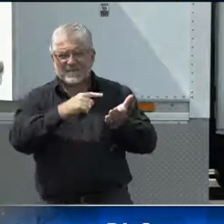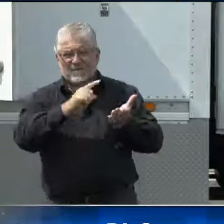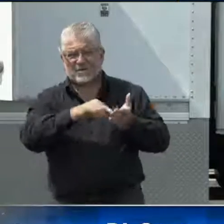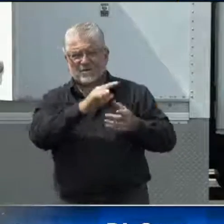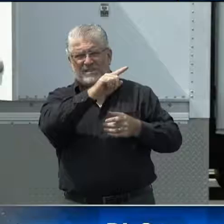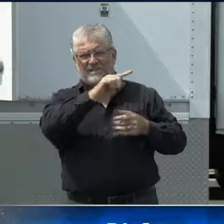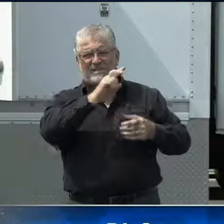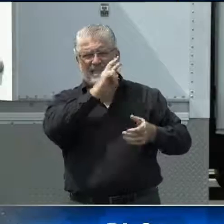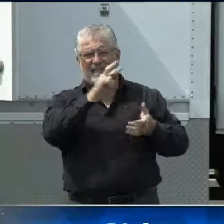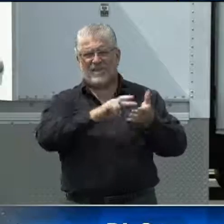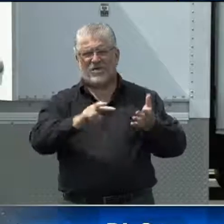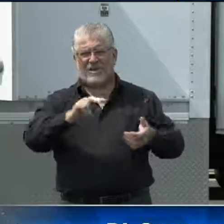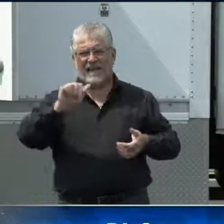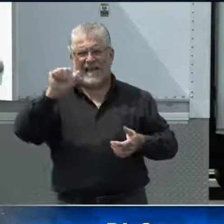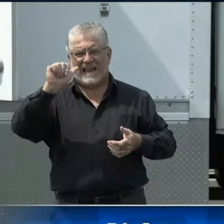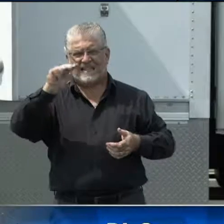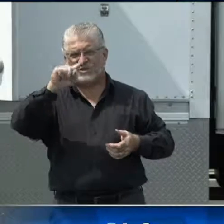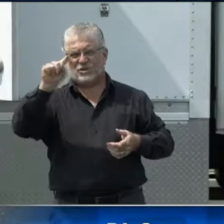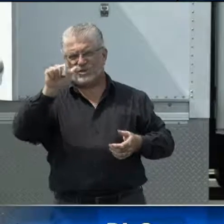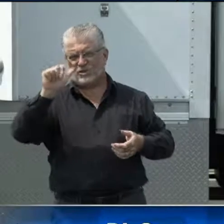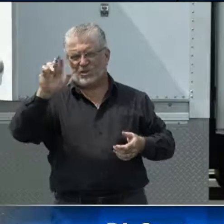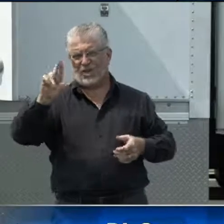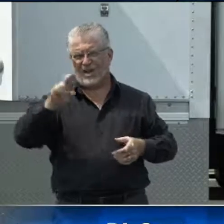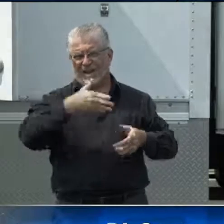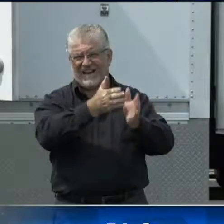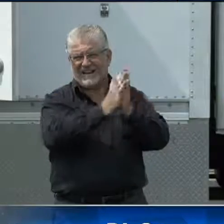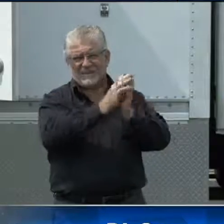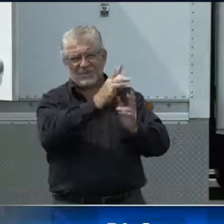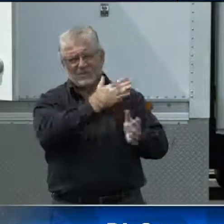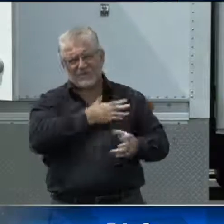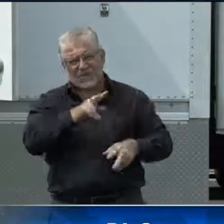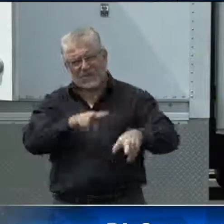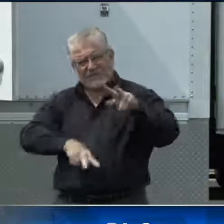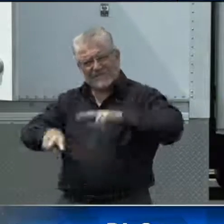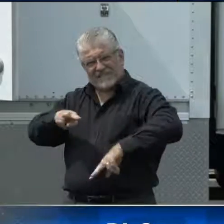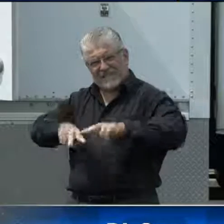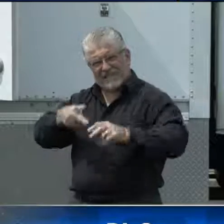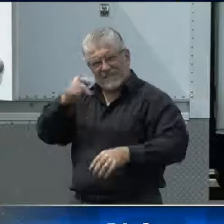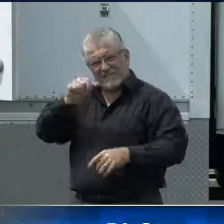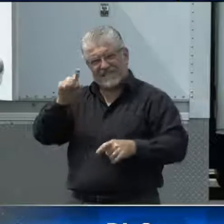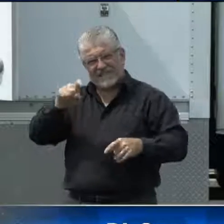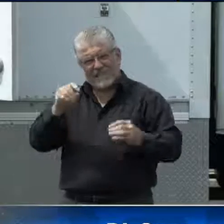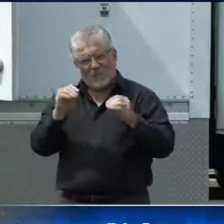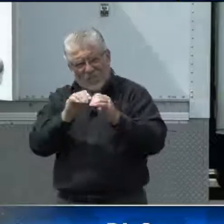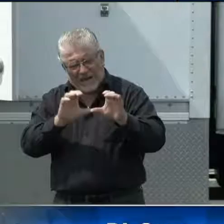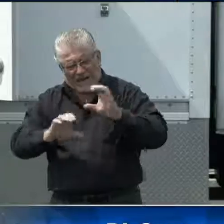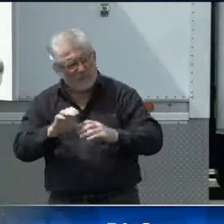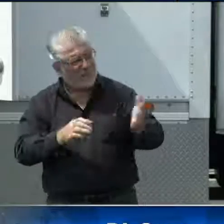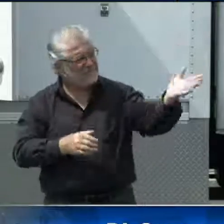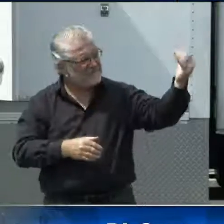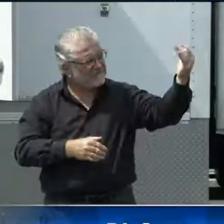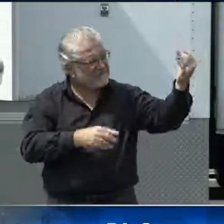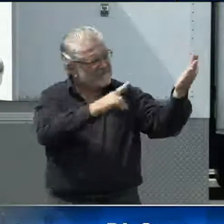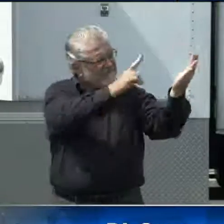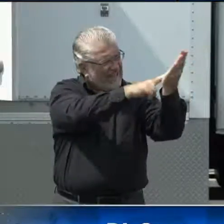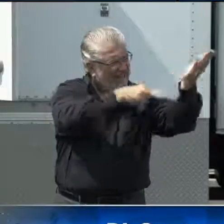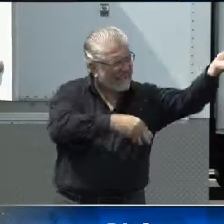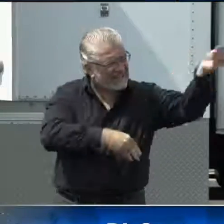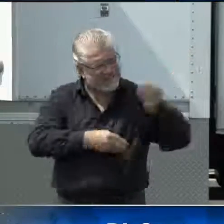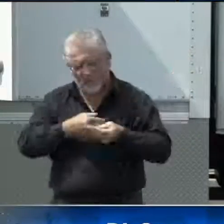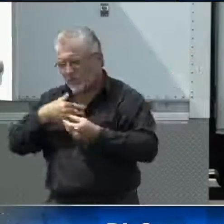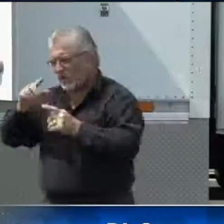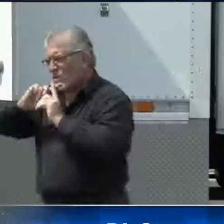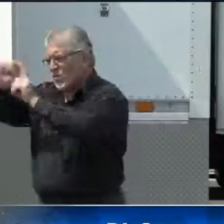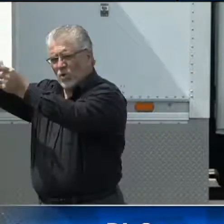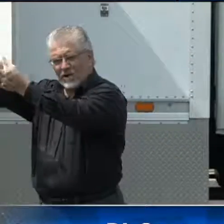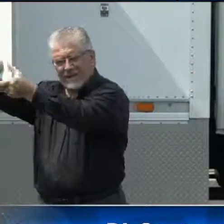really look at Pennsylvania and in terms of access to those needed chemicals and reagents,